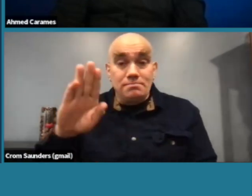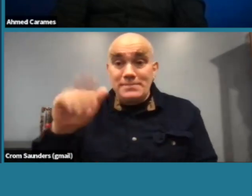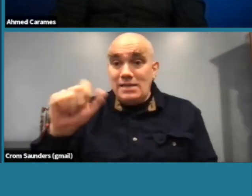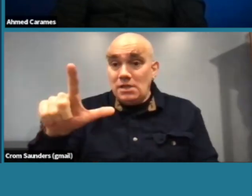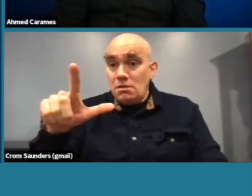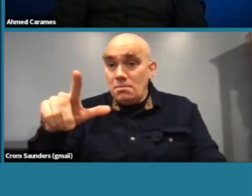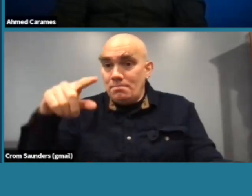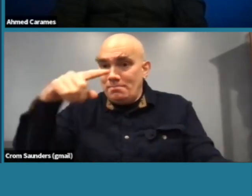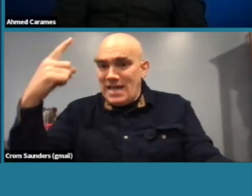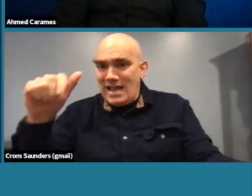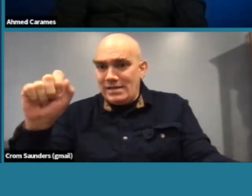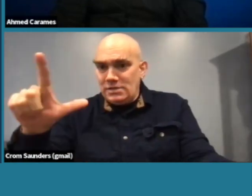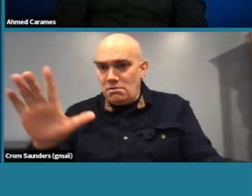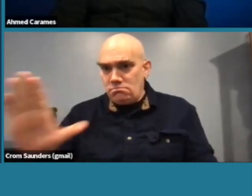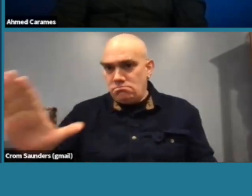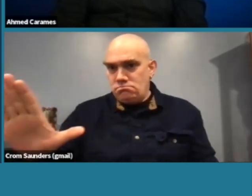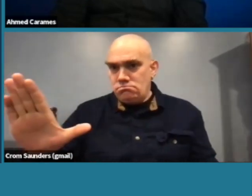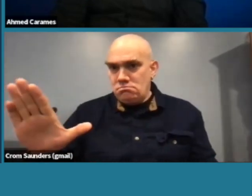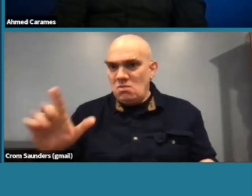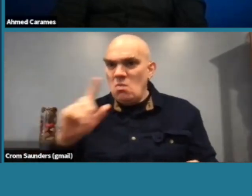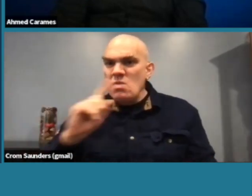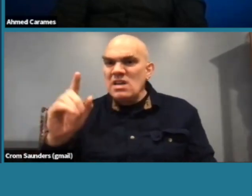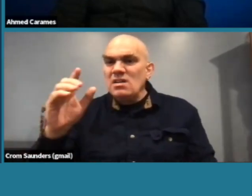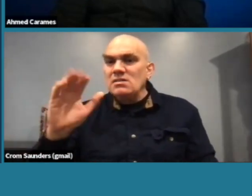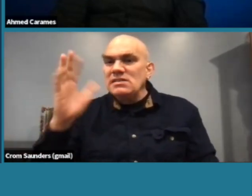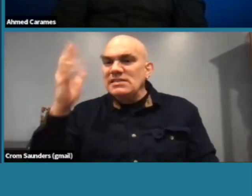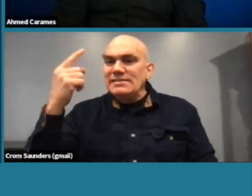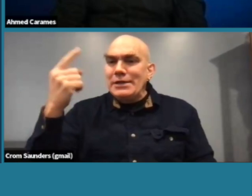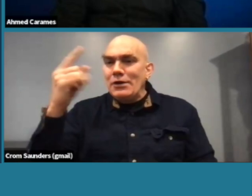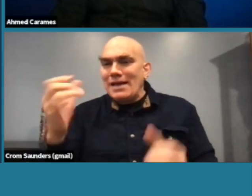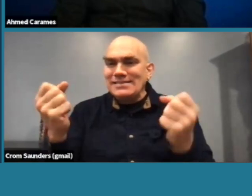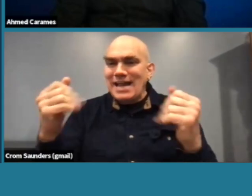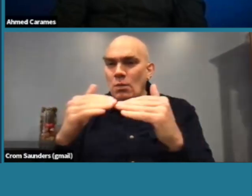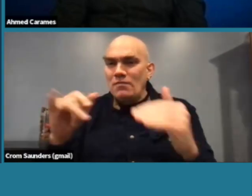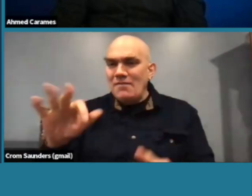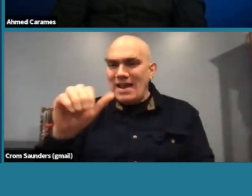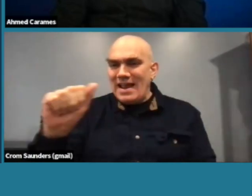separate language. There is Black American Sign Language.